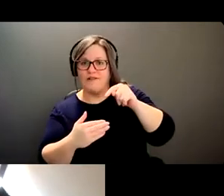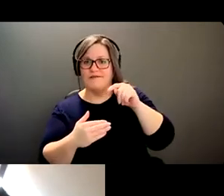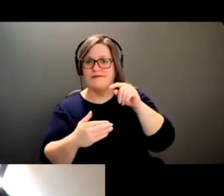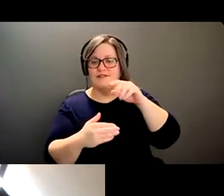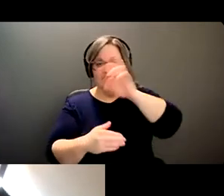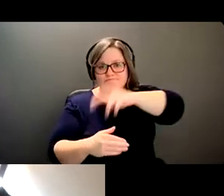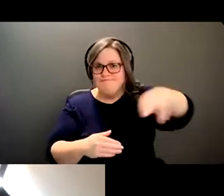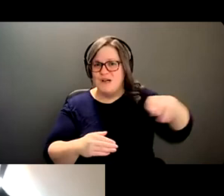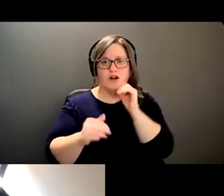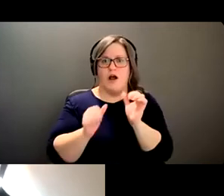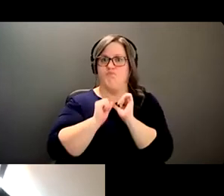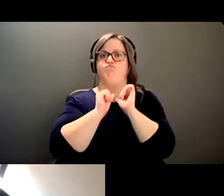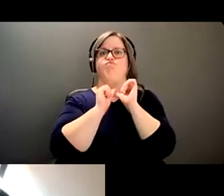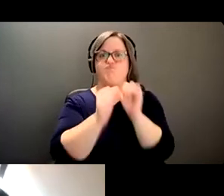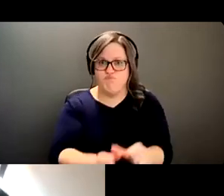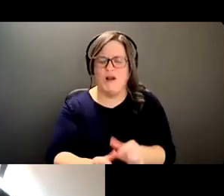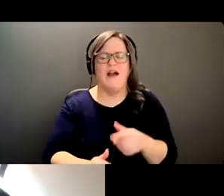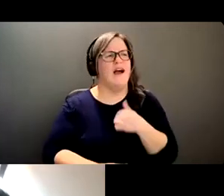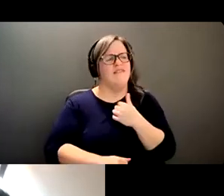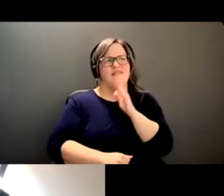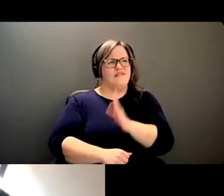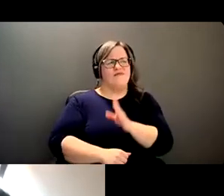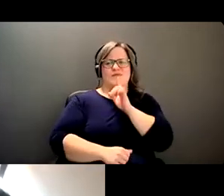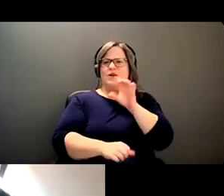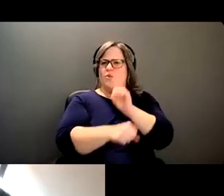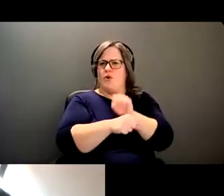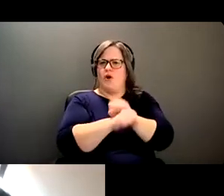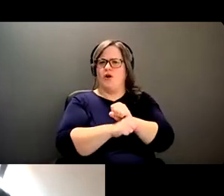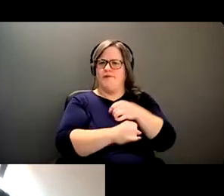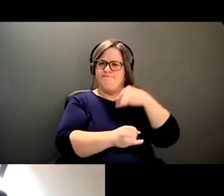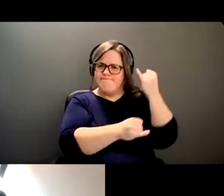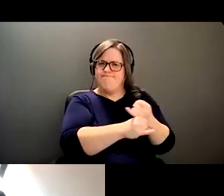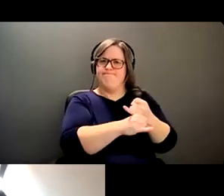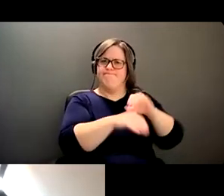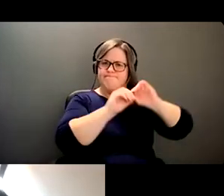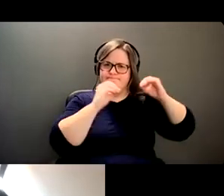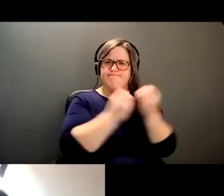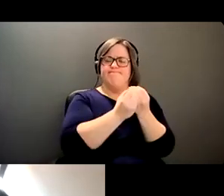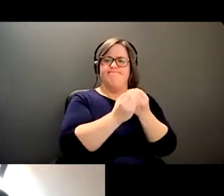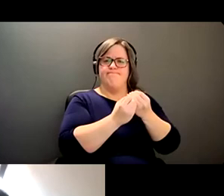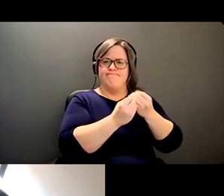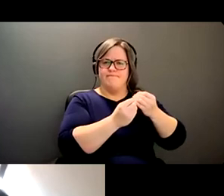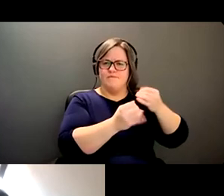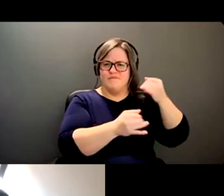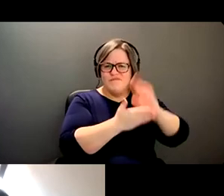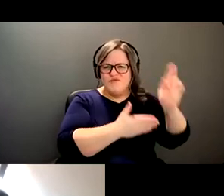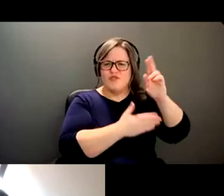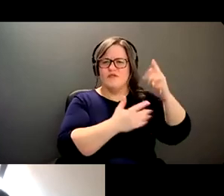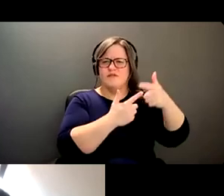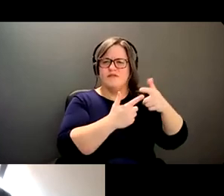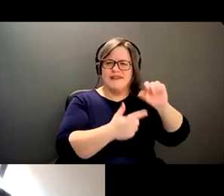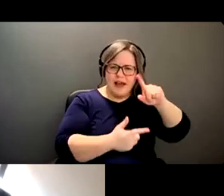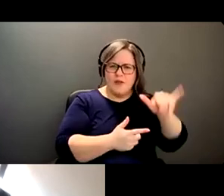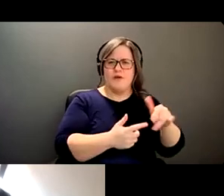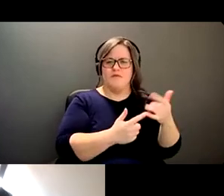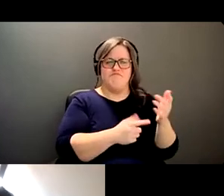I don't think I've had an institutional position as to date, but